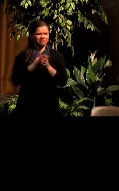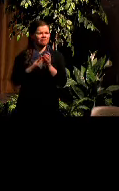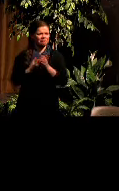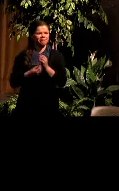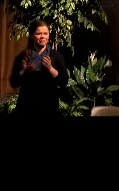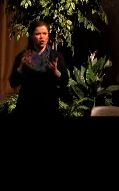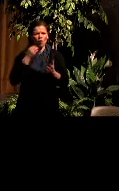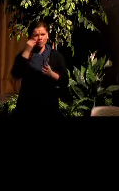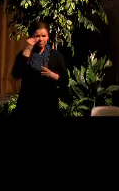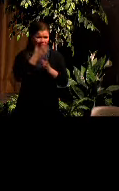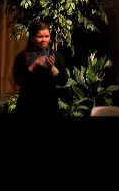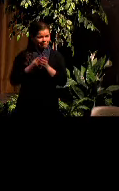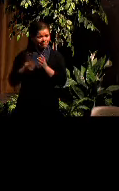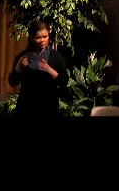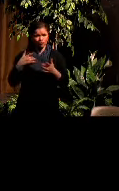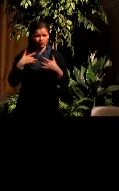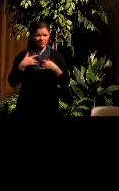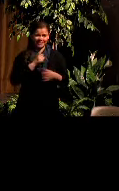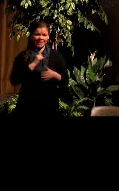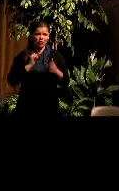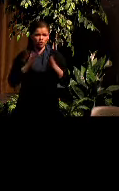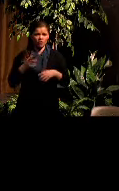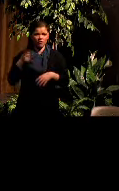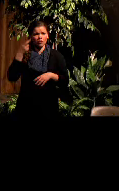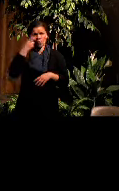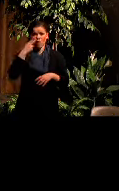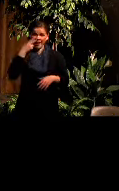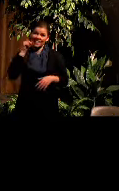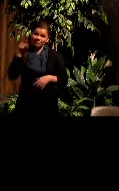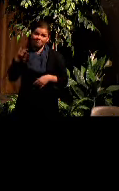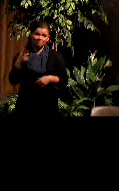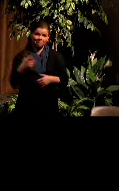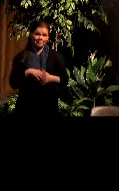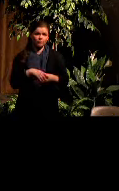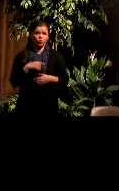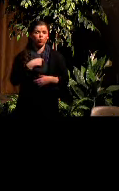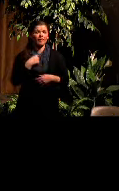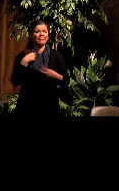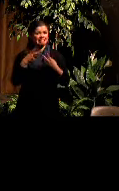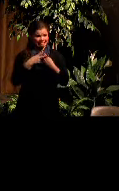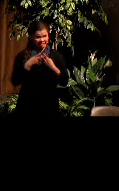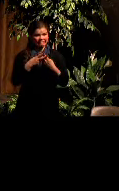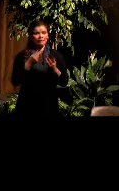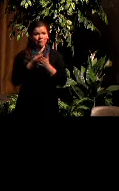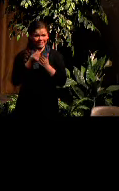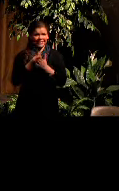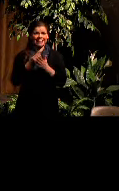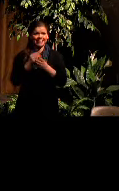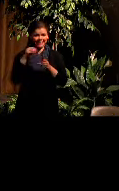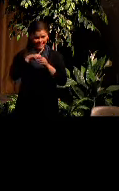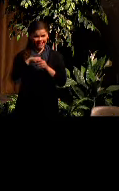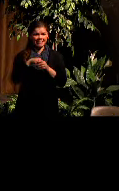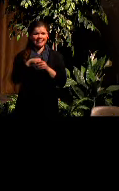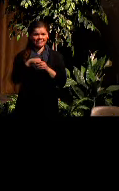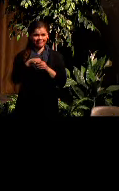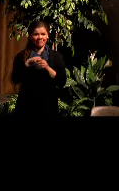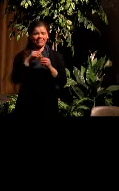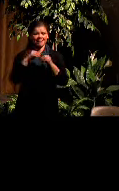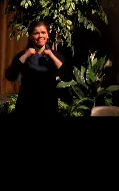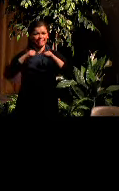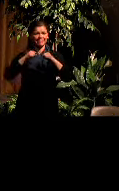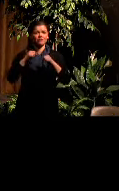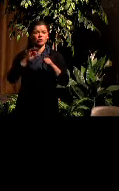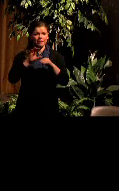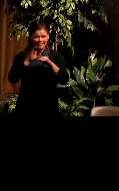they seem, we used to earmark funds in the Defense Appropriations Bill for the brown tree